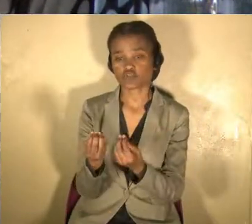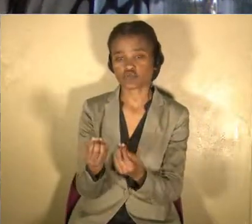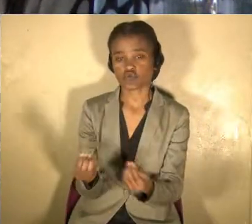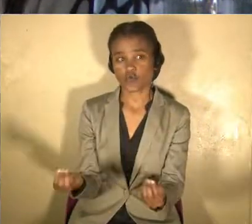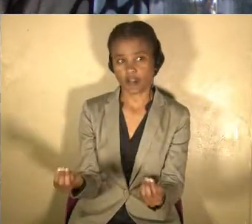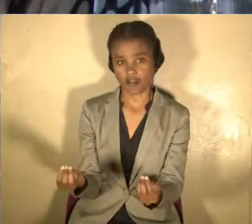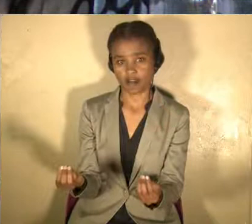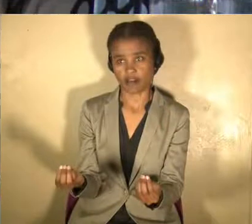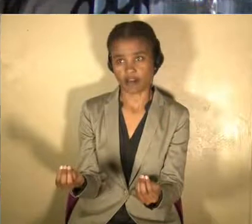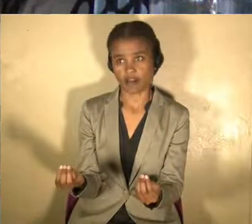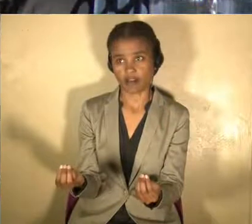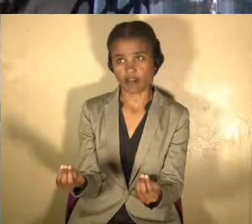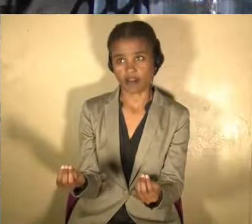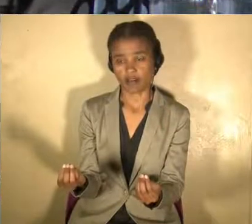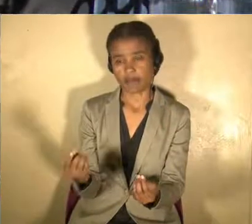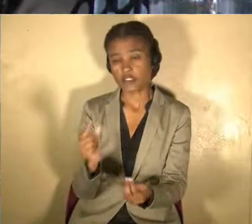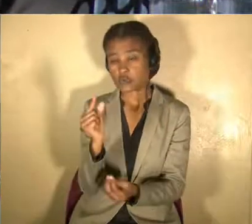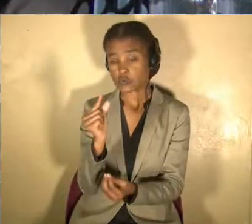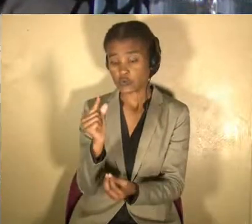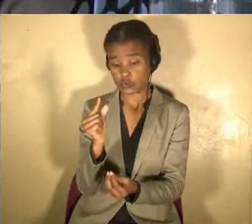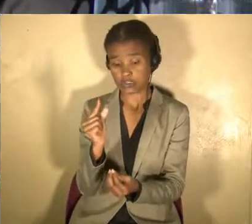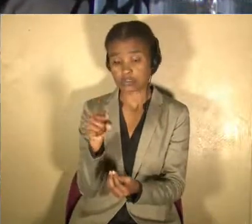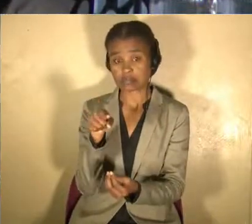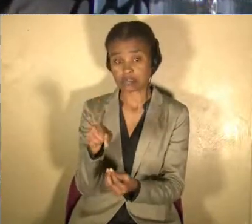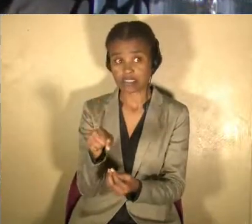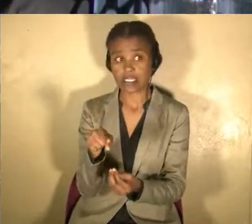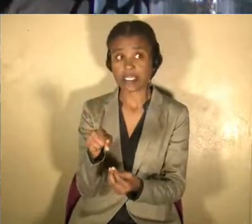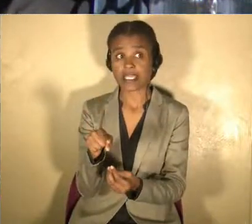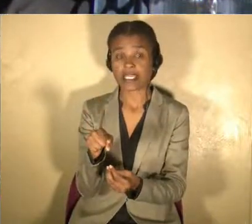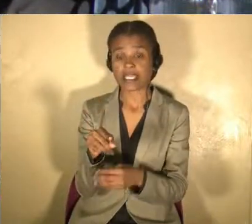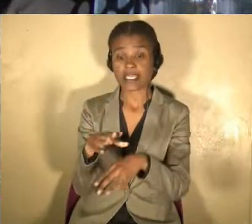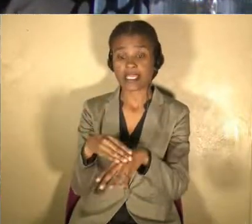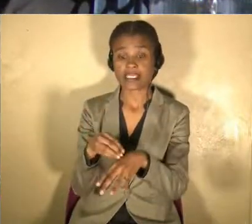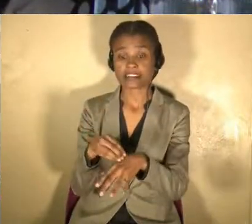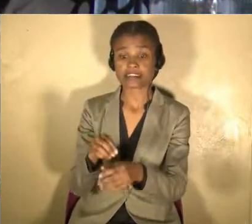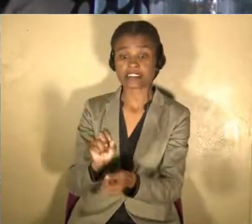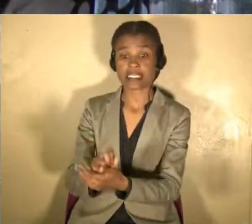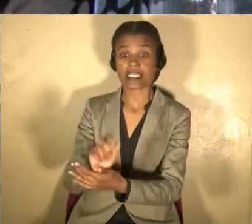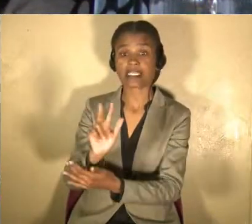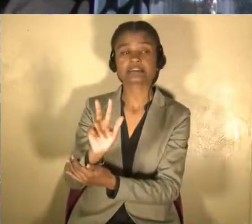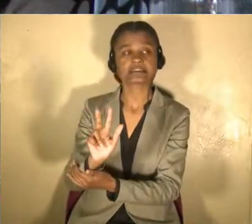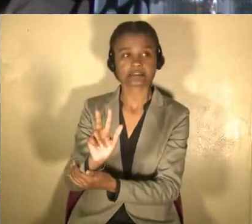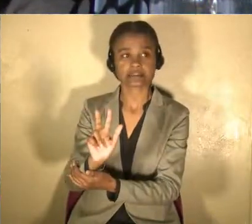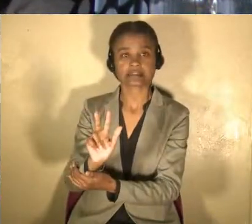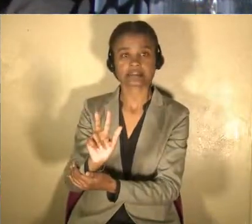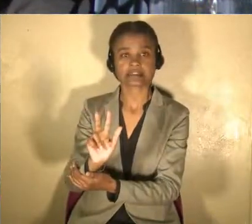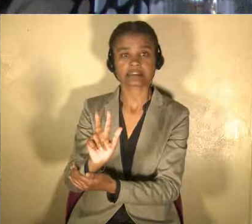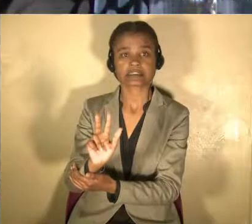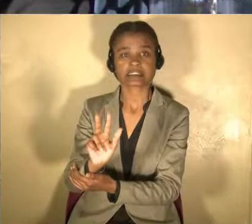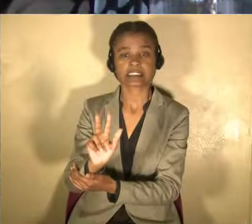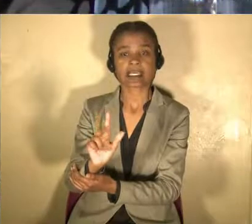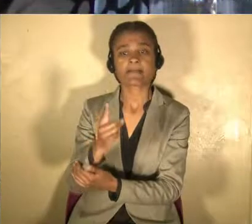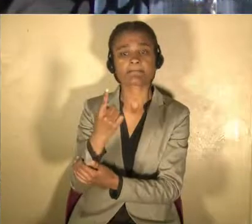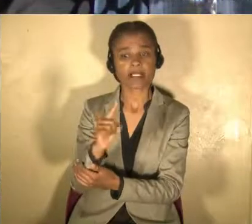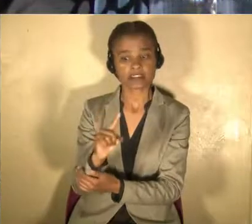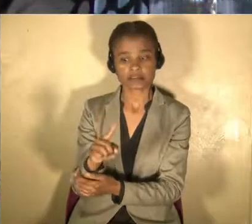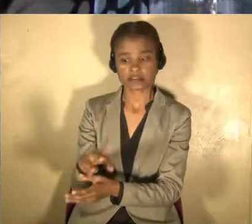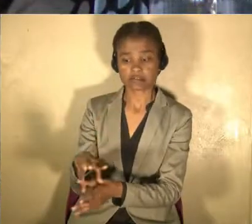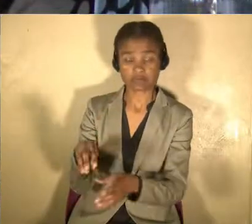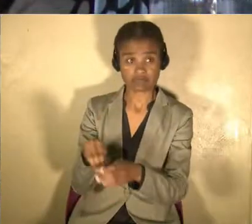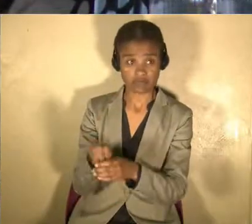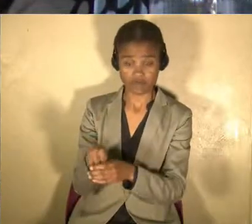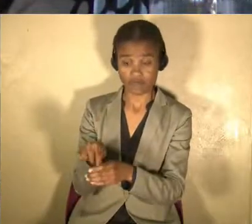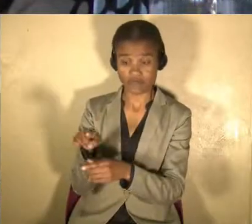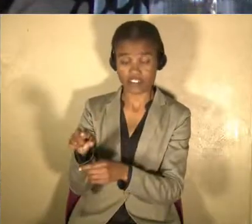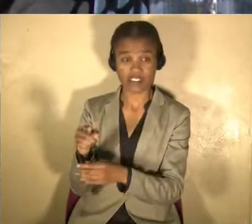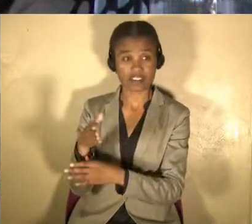who will be turning 18 soon, most probably because habakona babeko foster care. I'm not sure, maybe if I